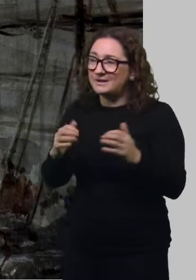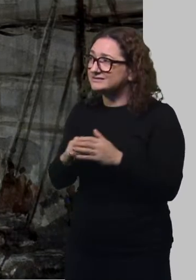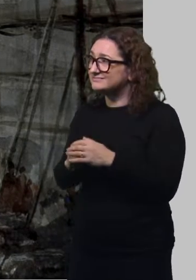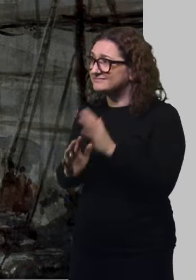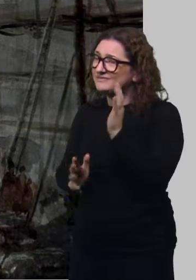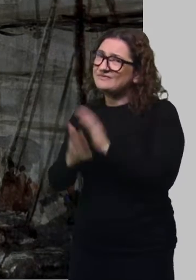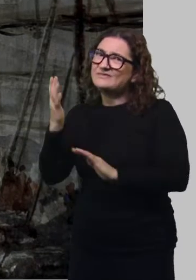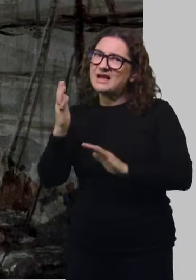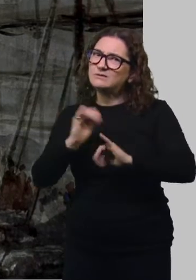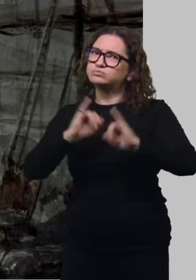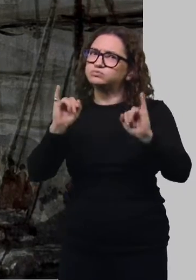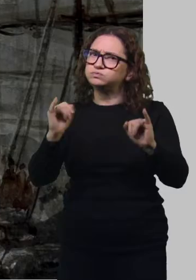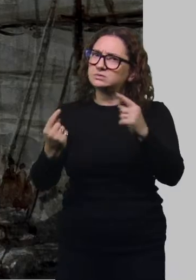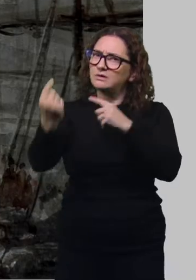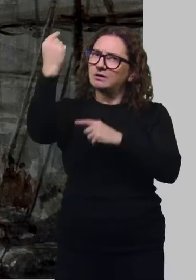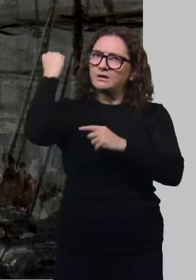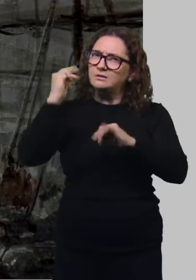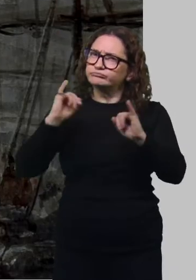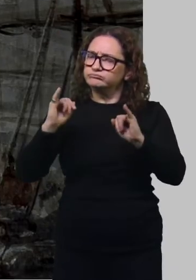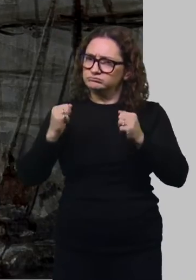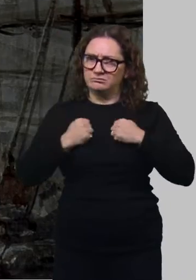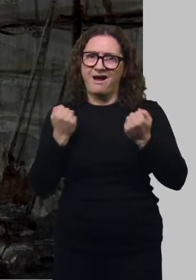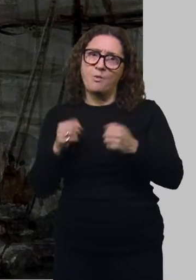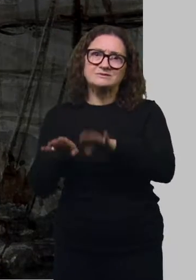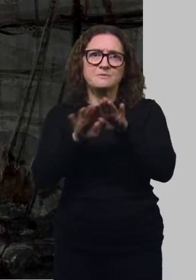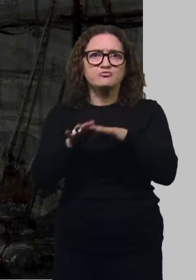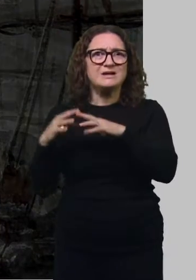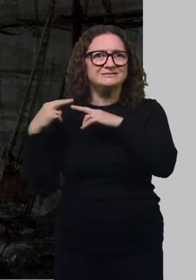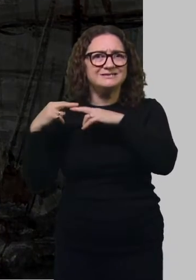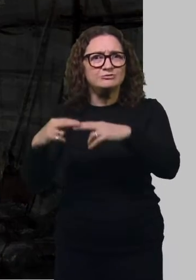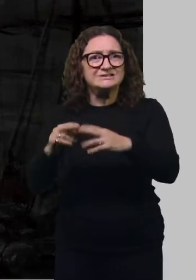needed a secure place to store its surviving precious records.